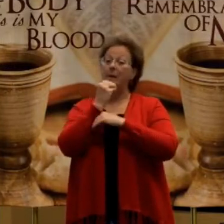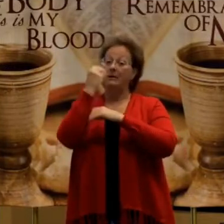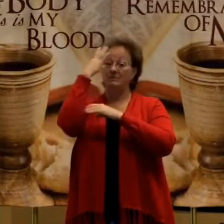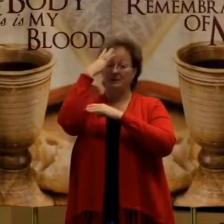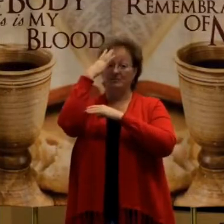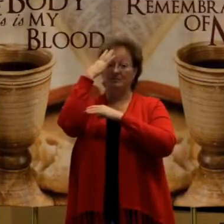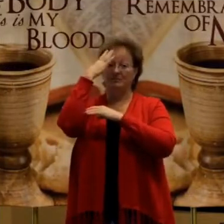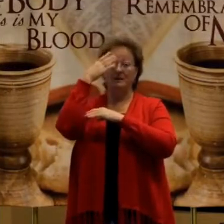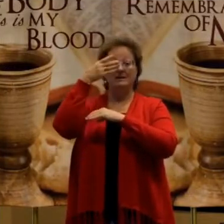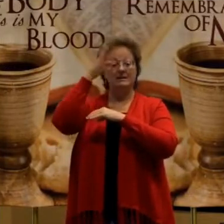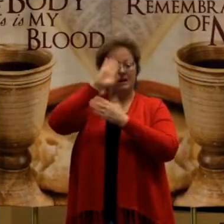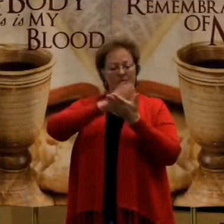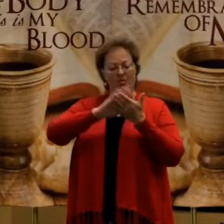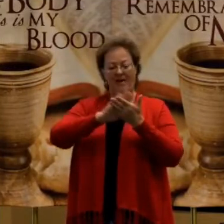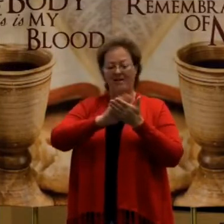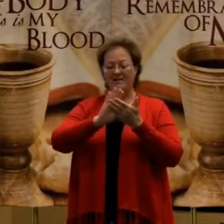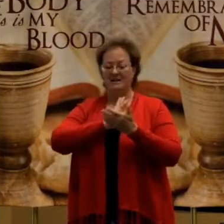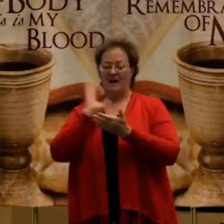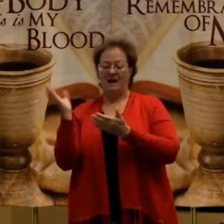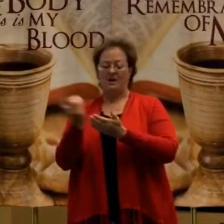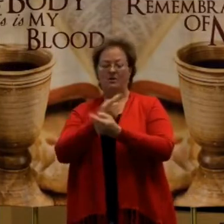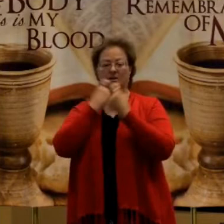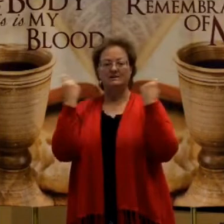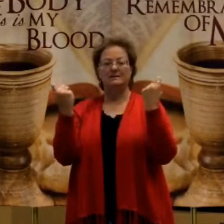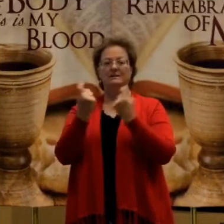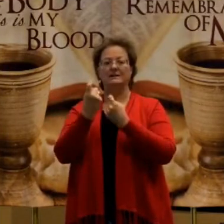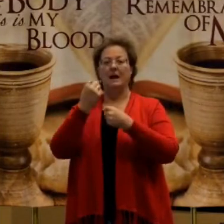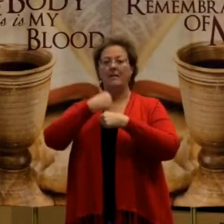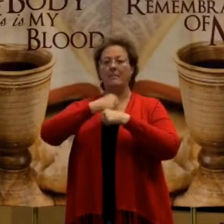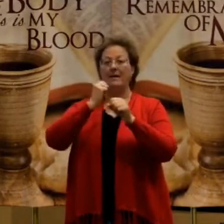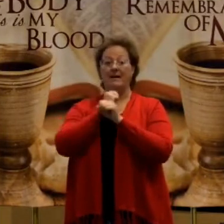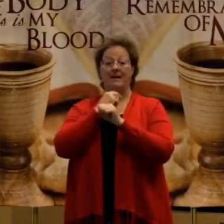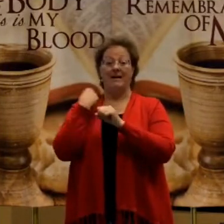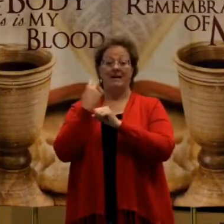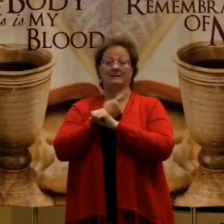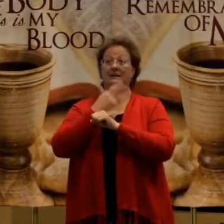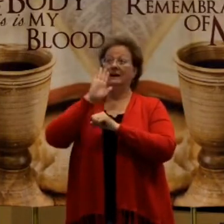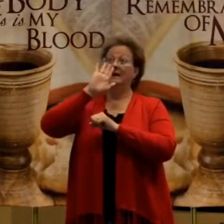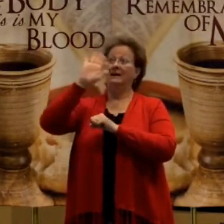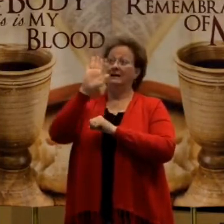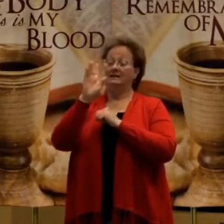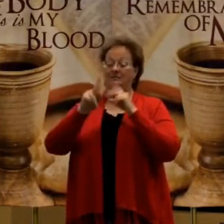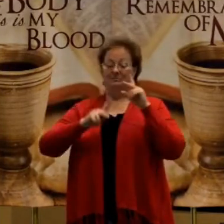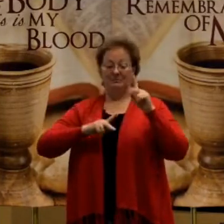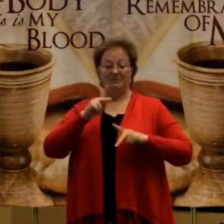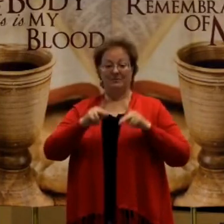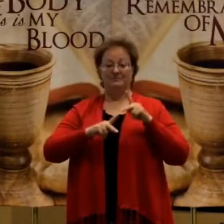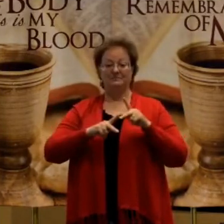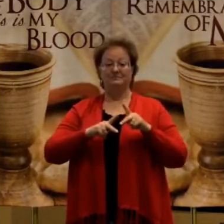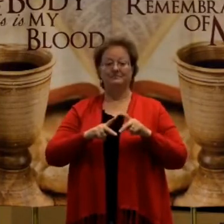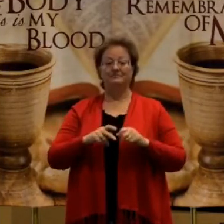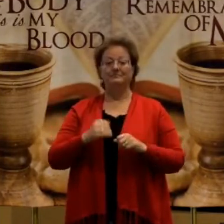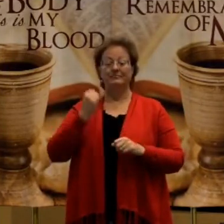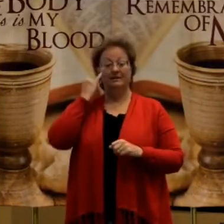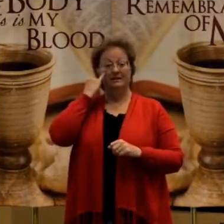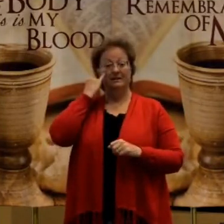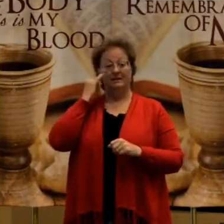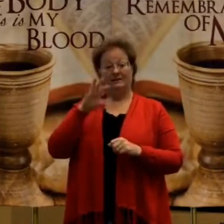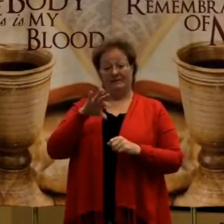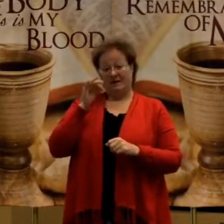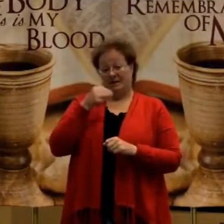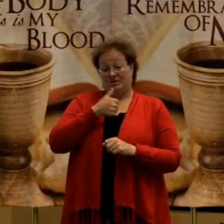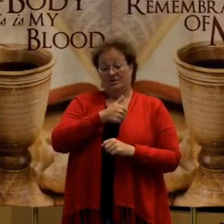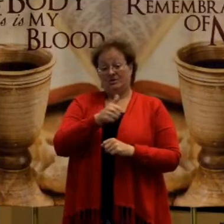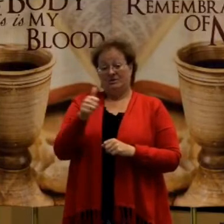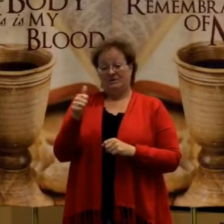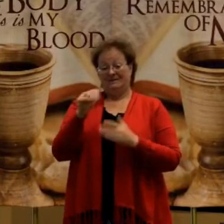washing our sins away and making us his covenant people. So the next time you find yourselves